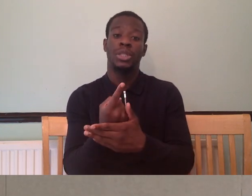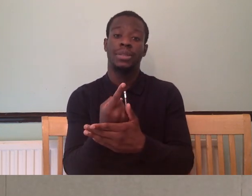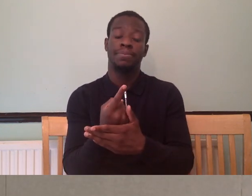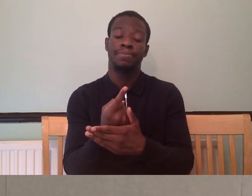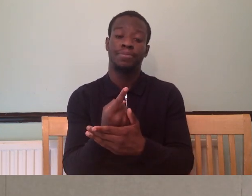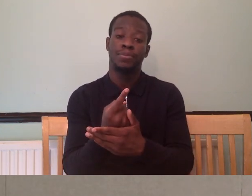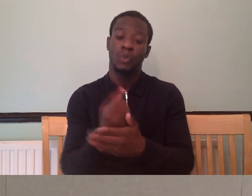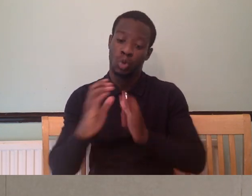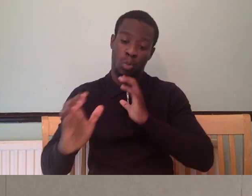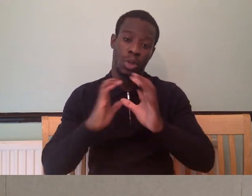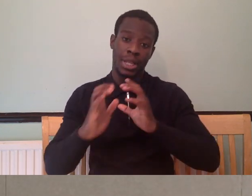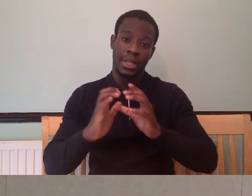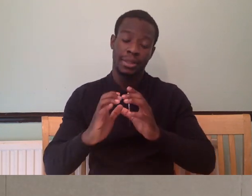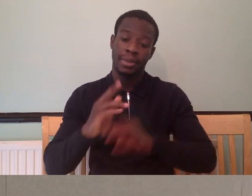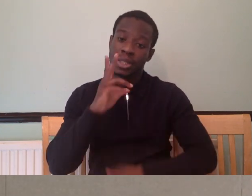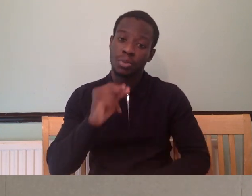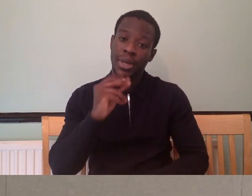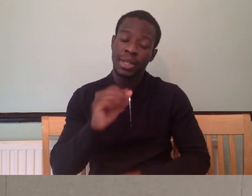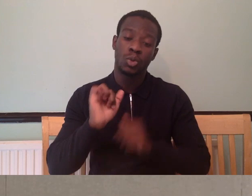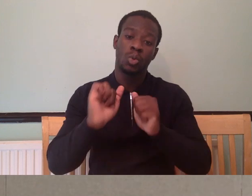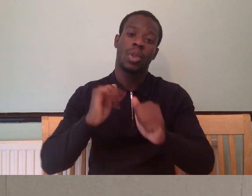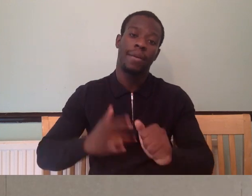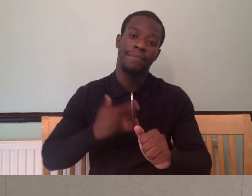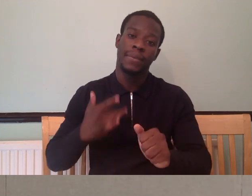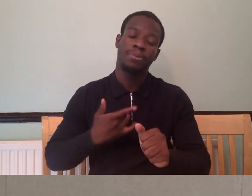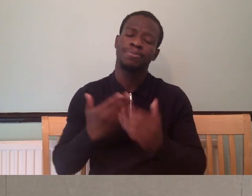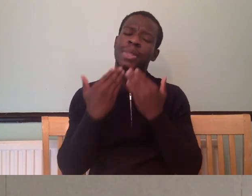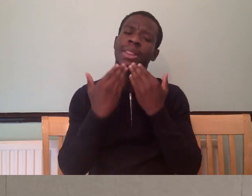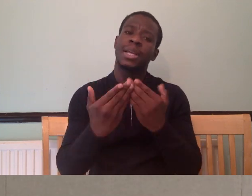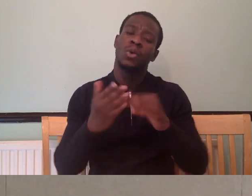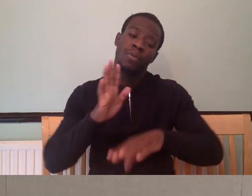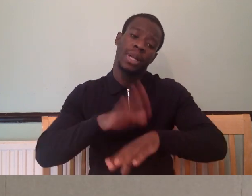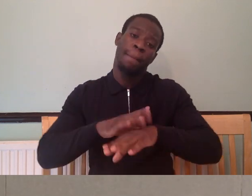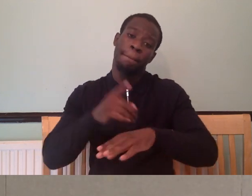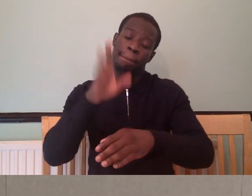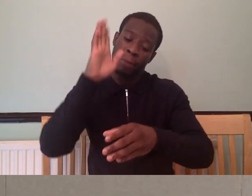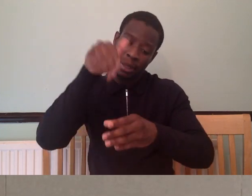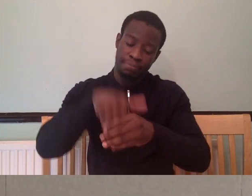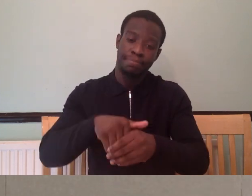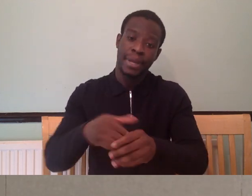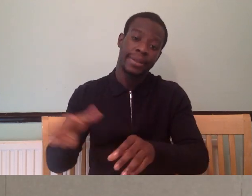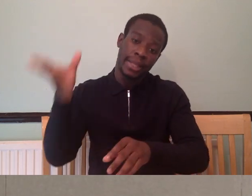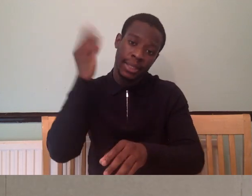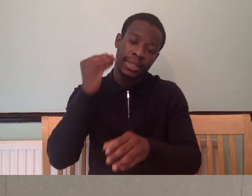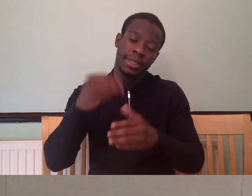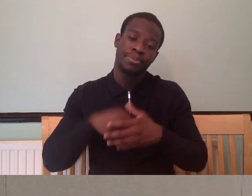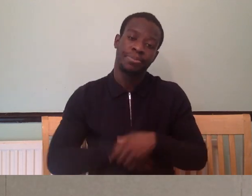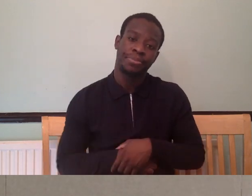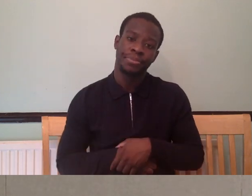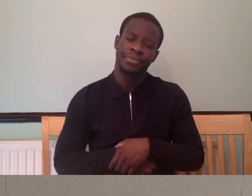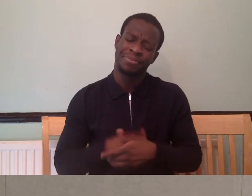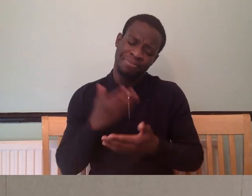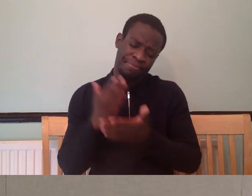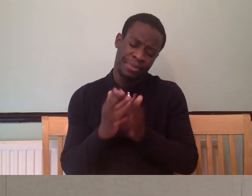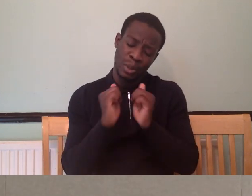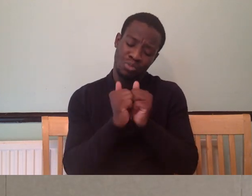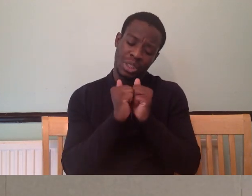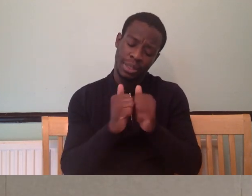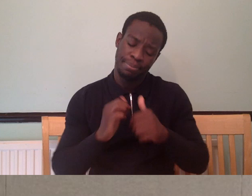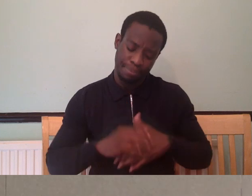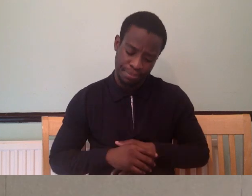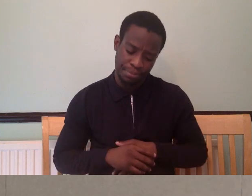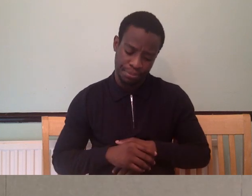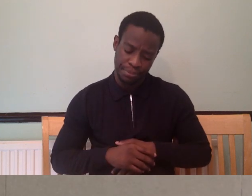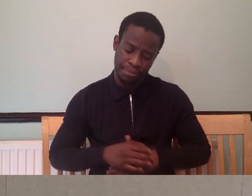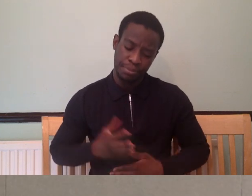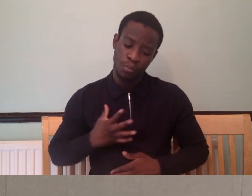speak into your lives, and thank you so much for giving up of your time and for listening. It is appreciated.